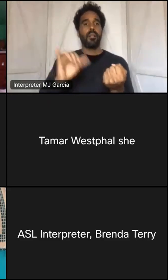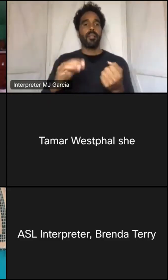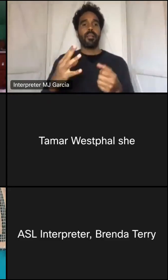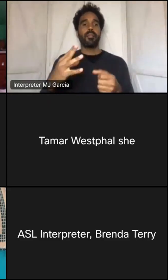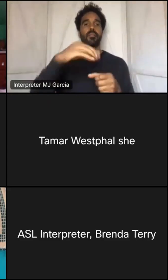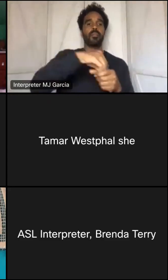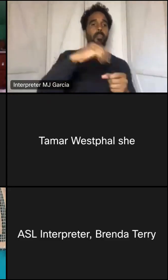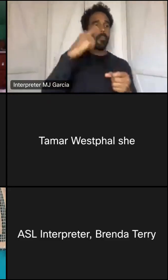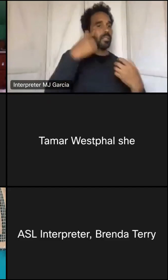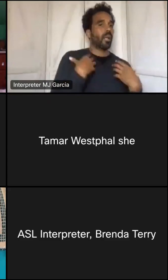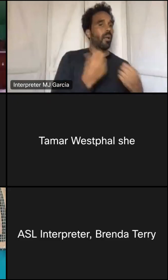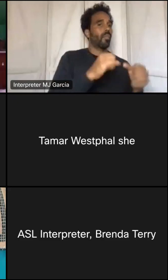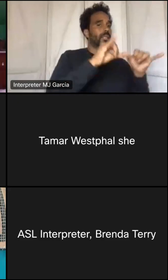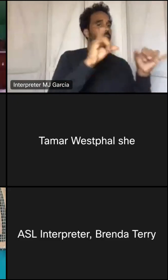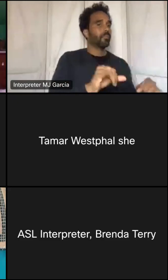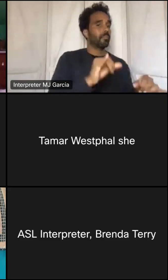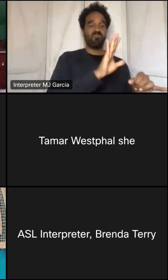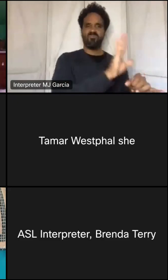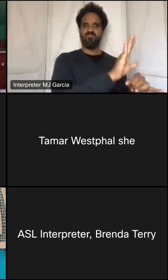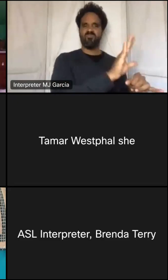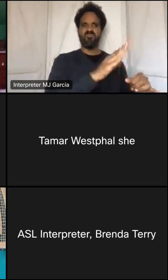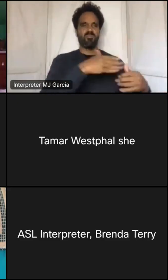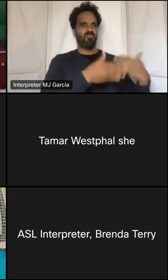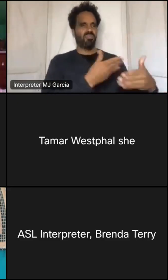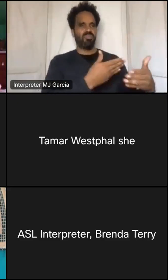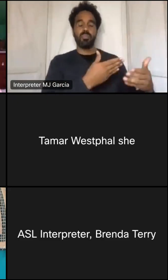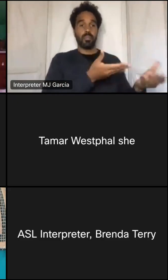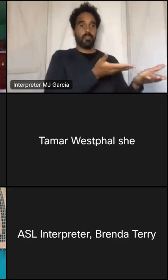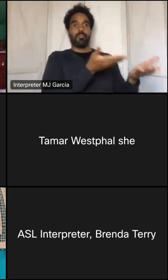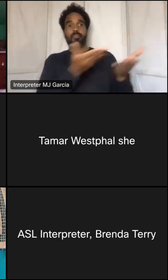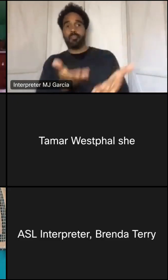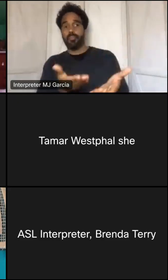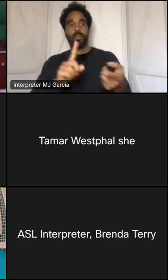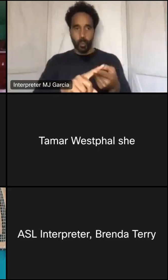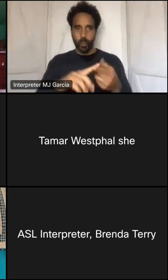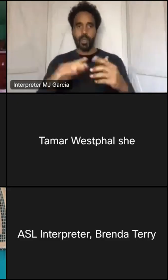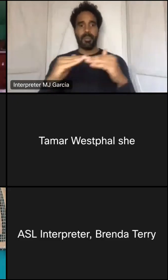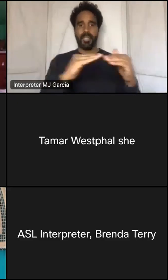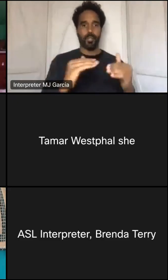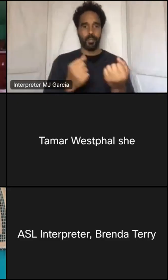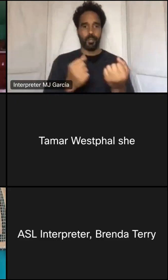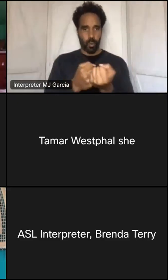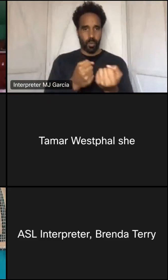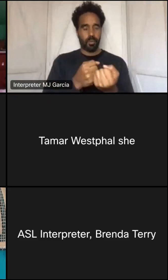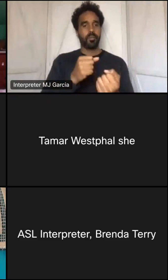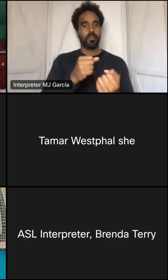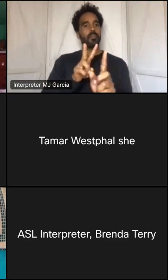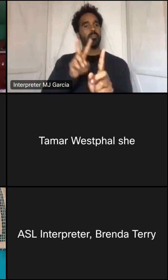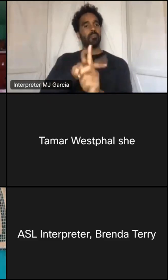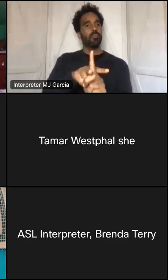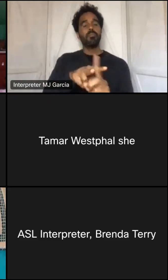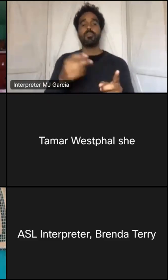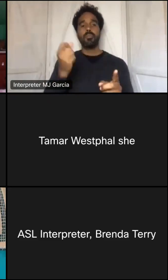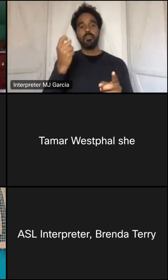mental health system for a long time now, to bring peer support in a more integrated